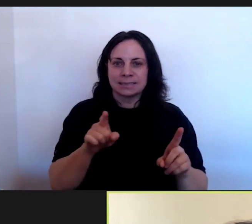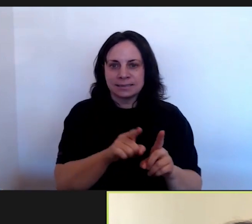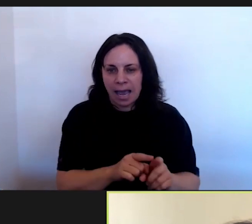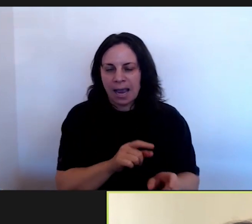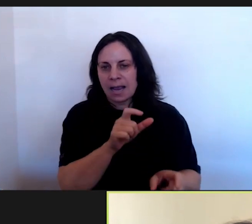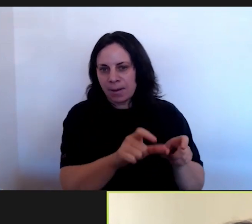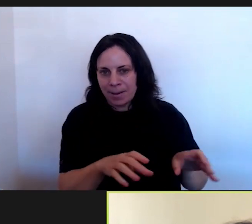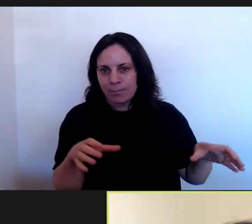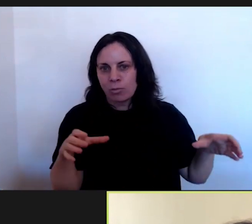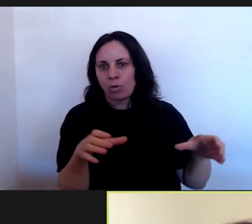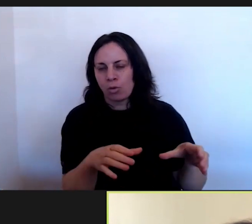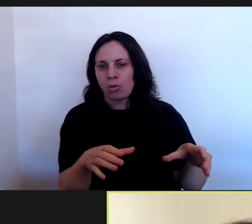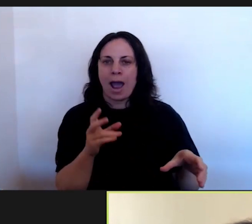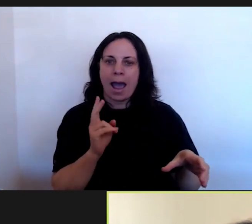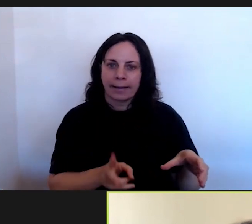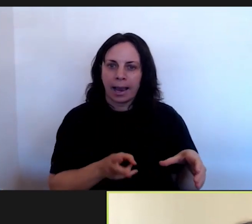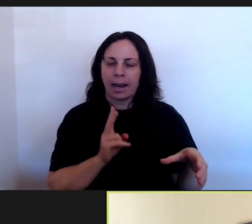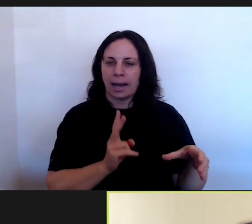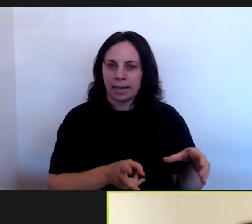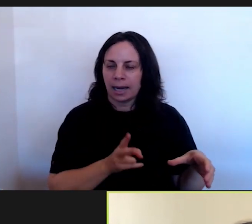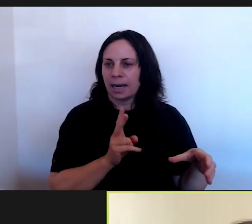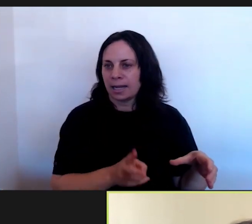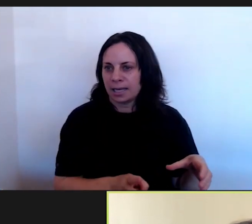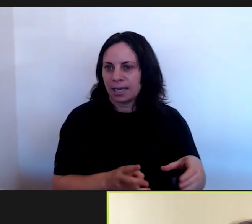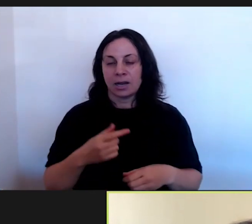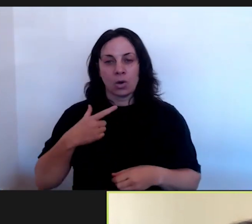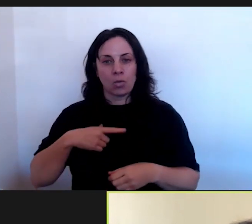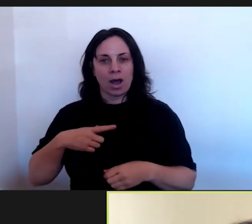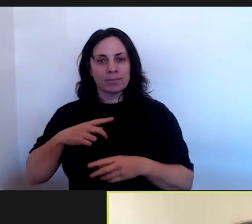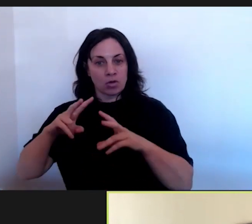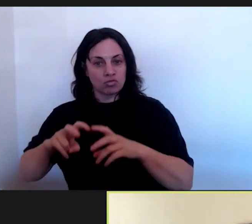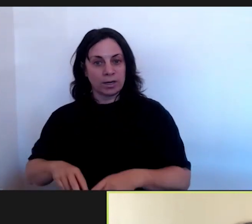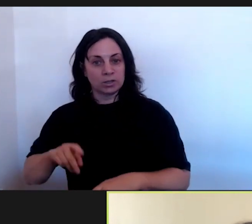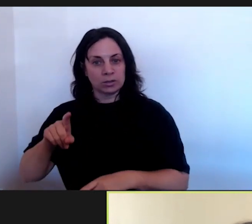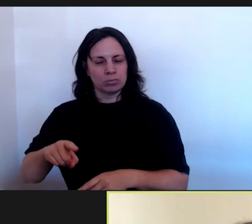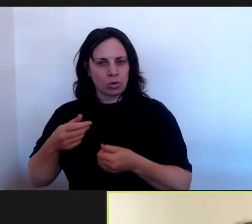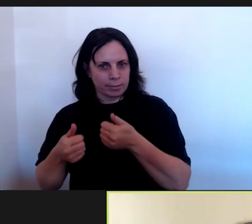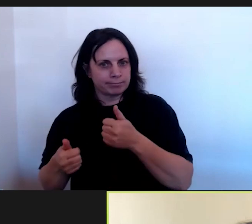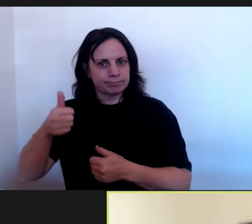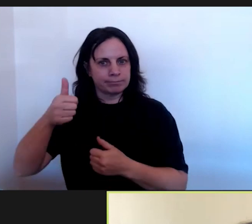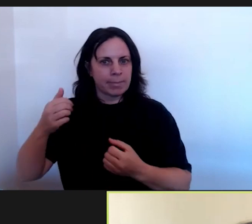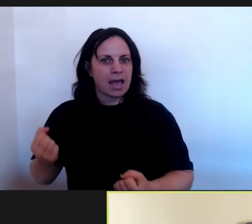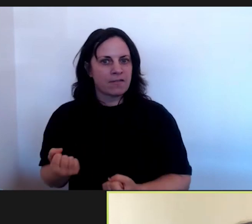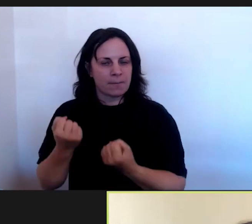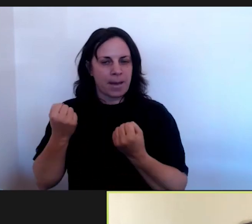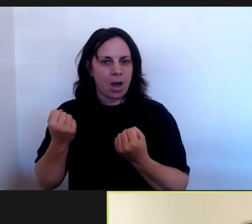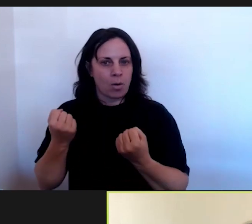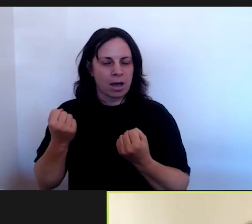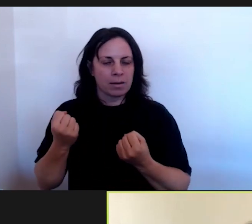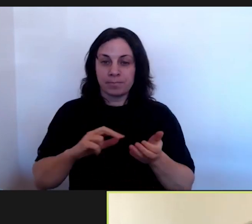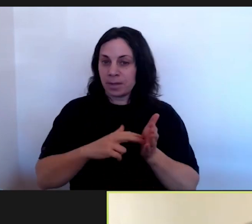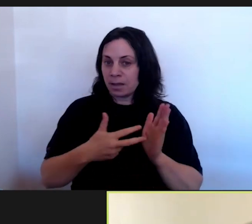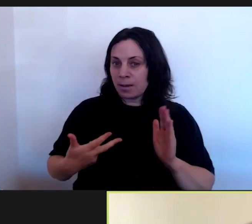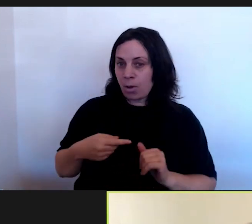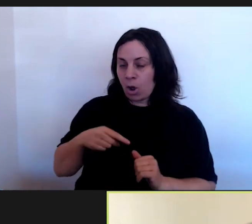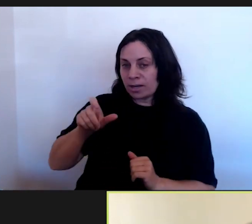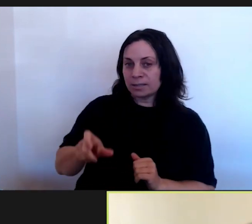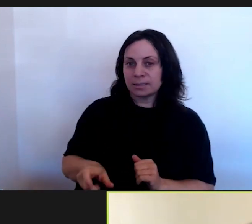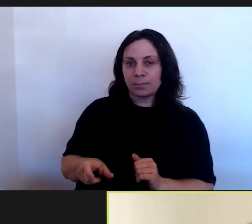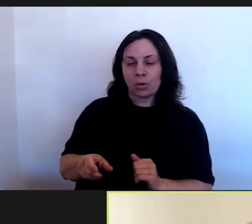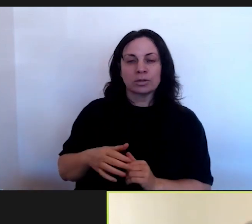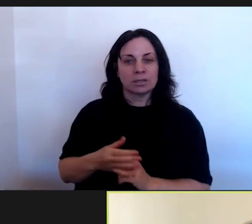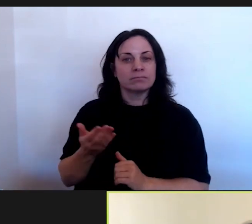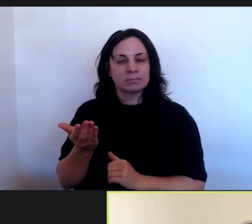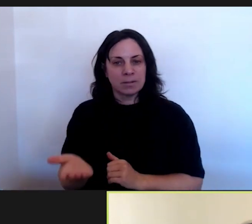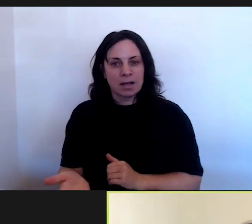looking beyond. Then because the researcher holds such power, the policymaker, whoever it is, when they receive the research, they only know the person